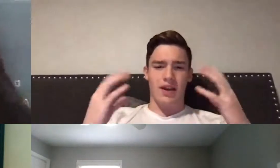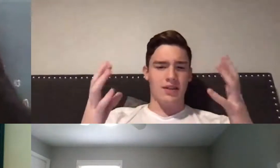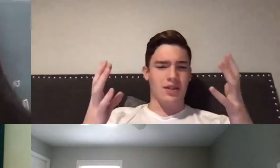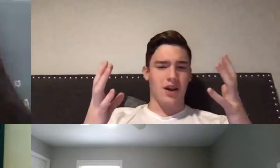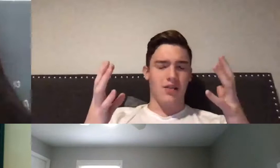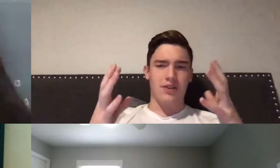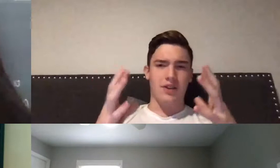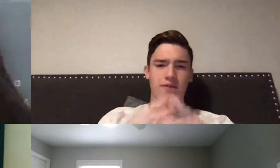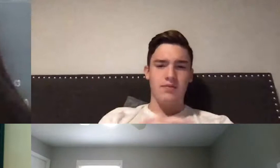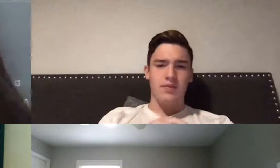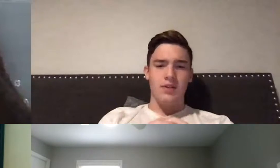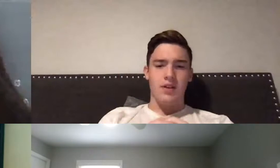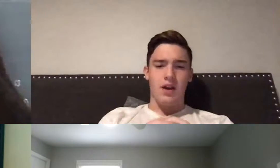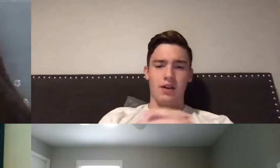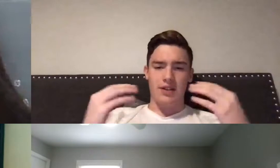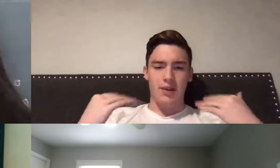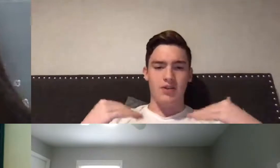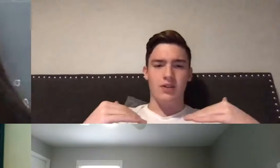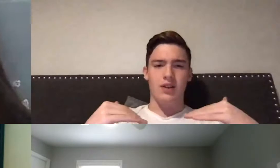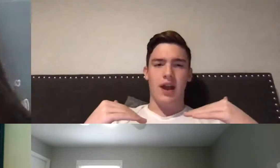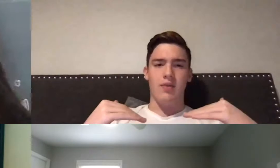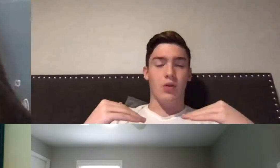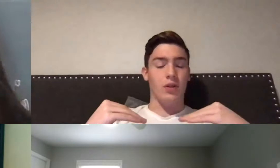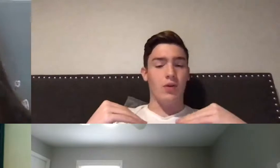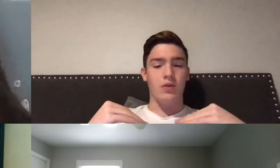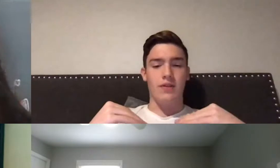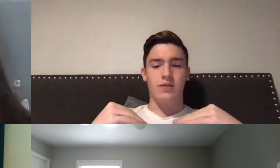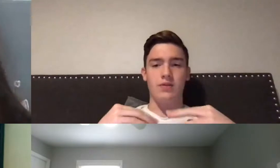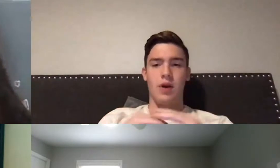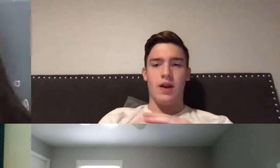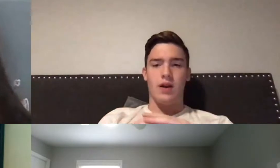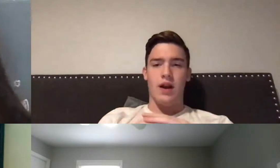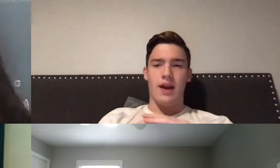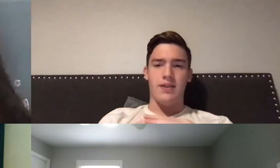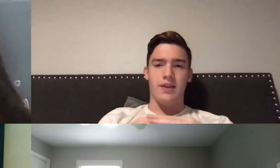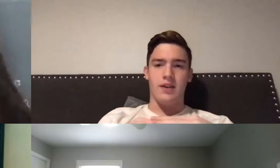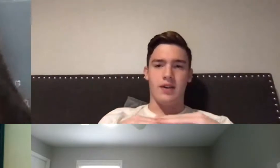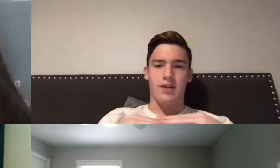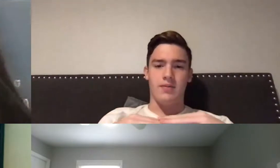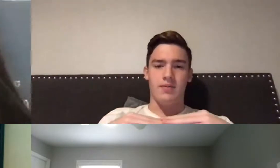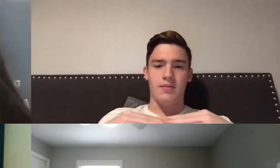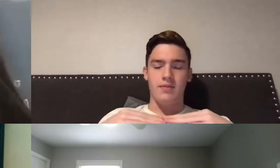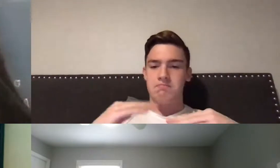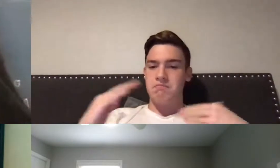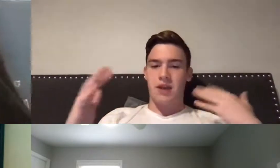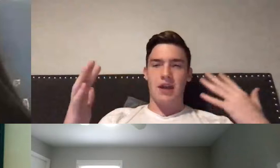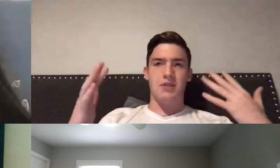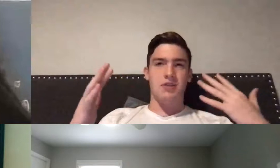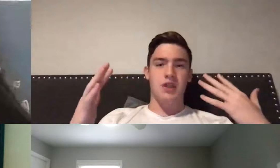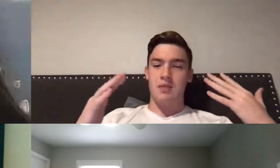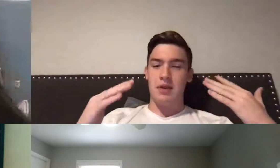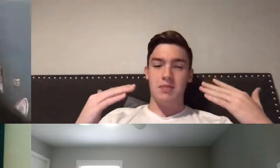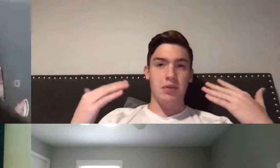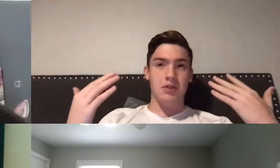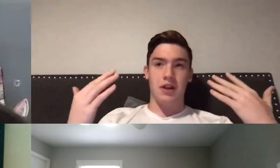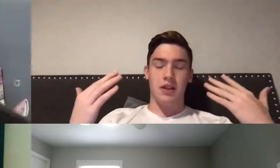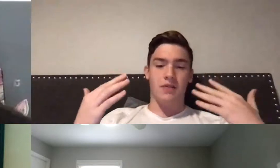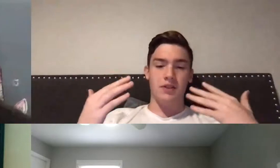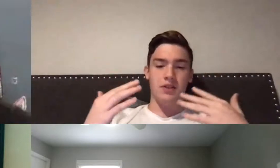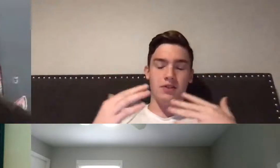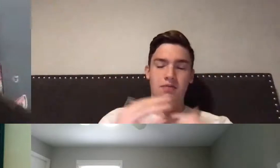schoolers into the conversation, especially at more local levels where I think kids are just kind of